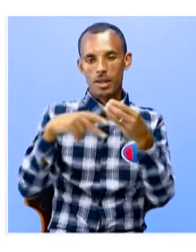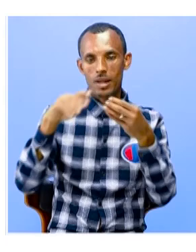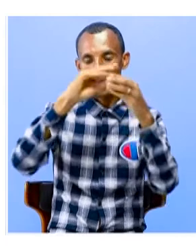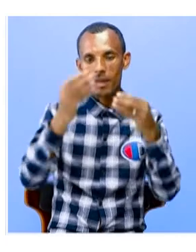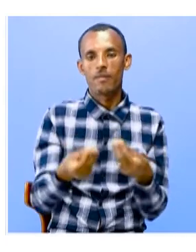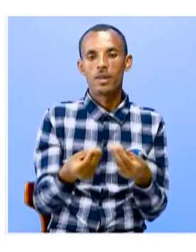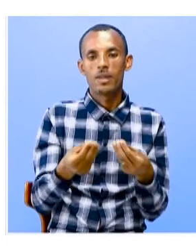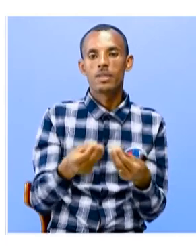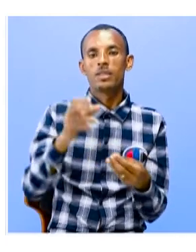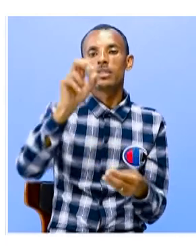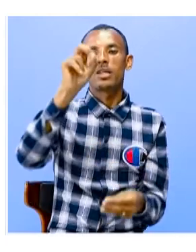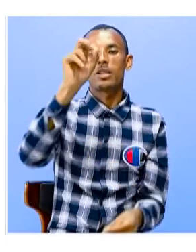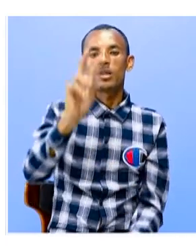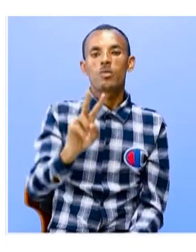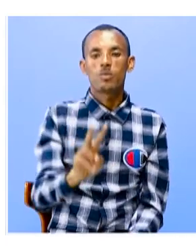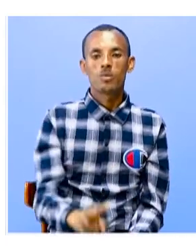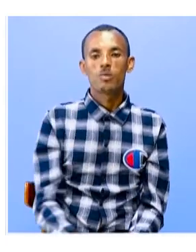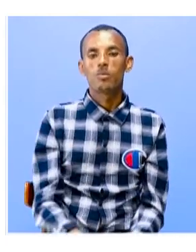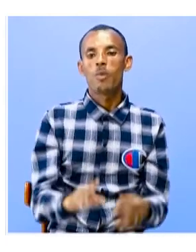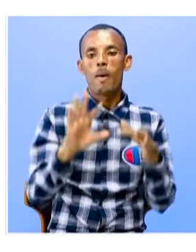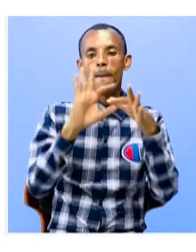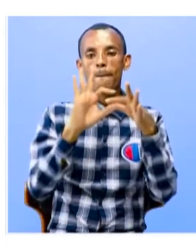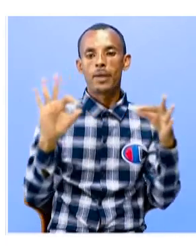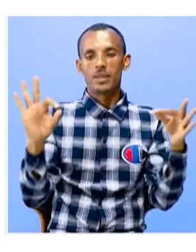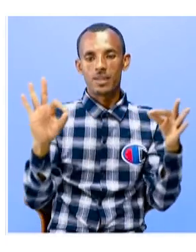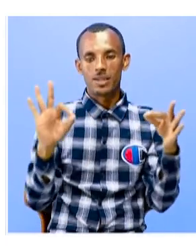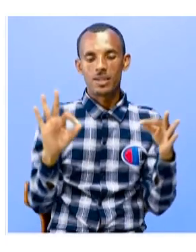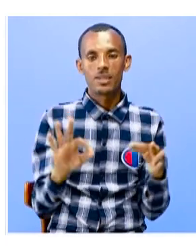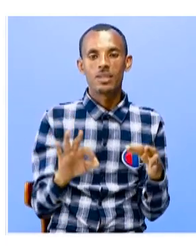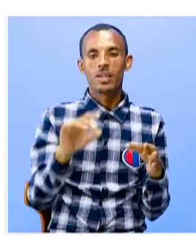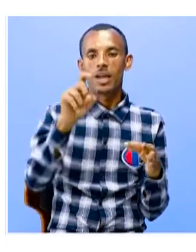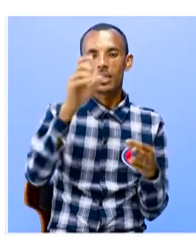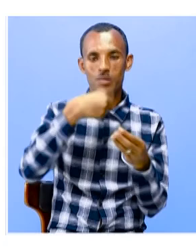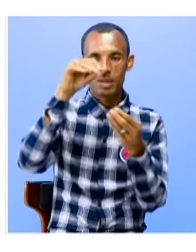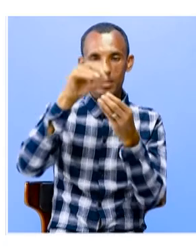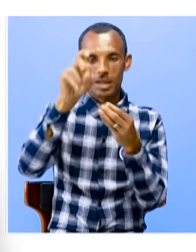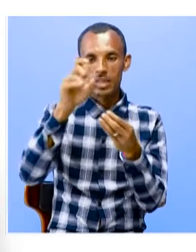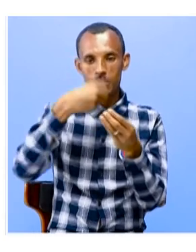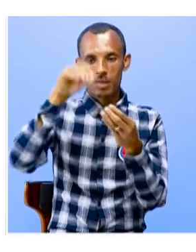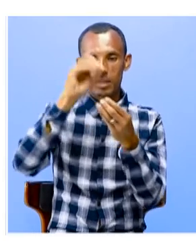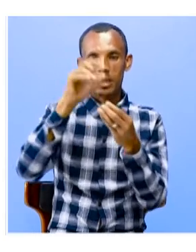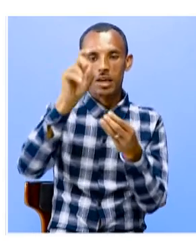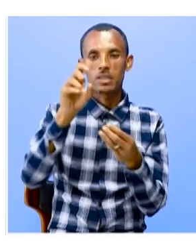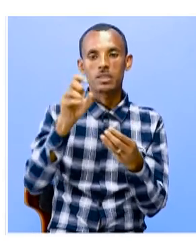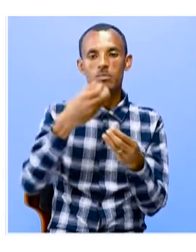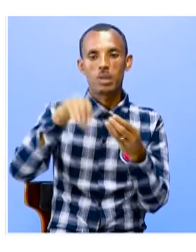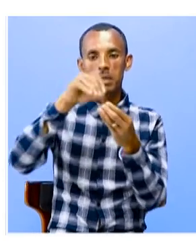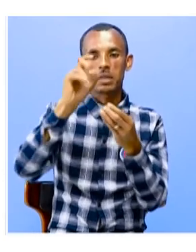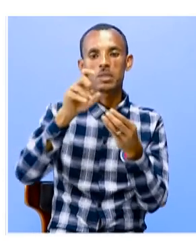is 32 meter. So x plus x plus x is 4x.